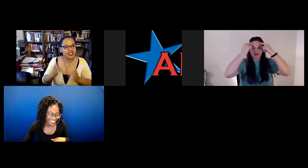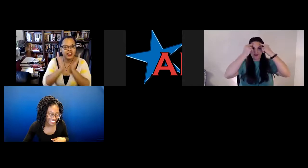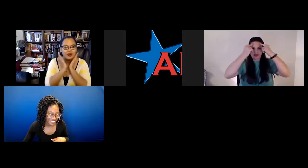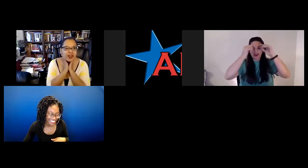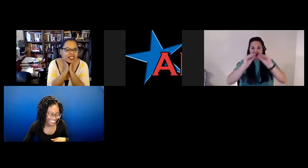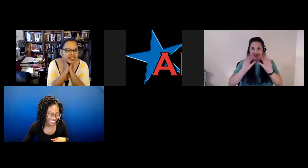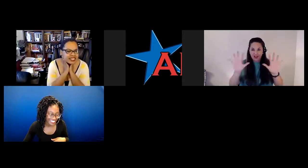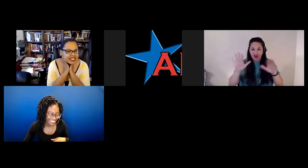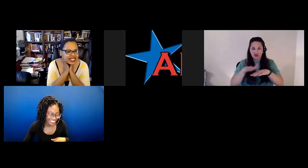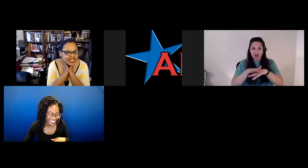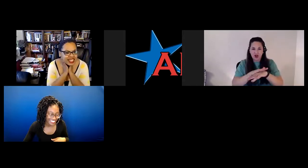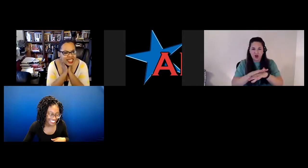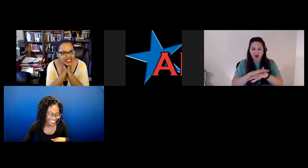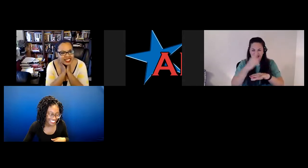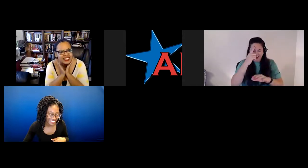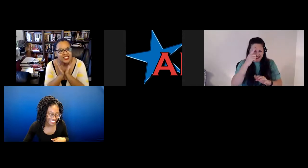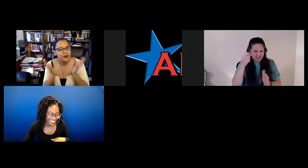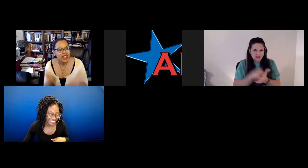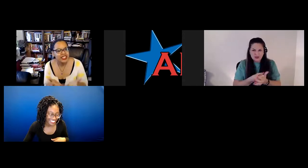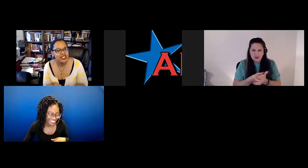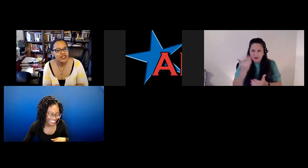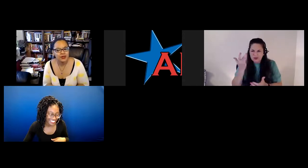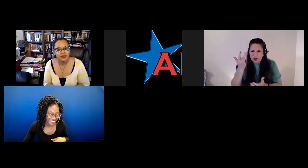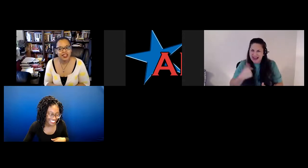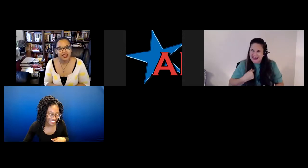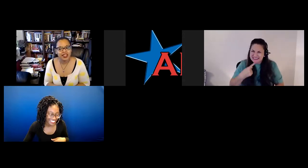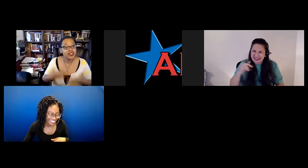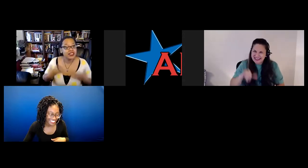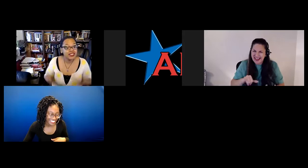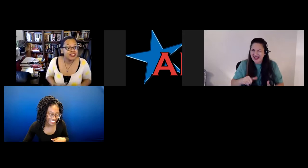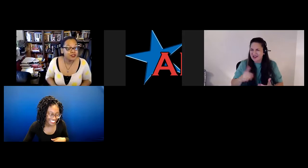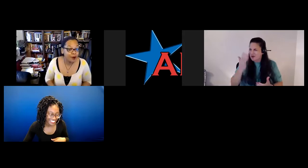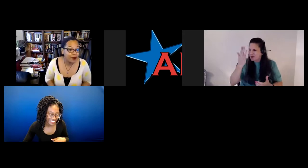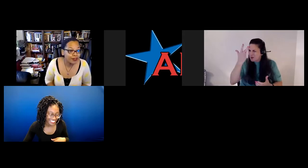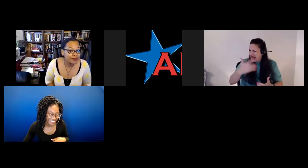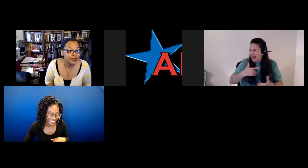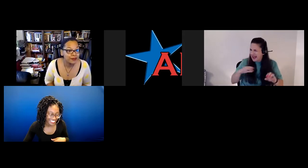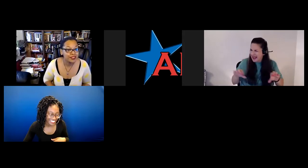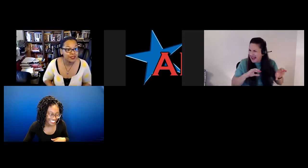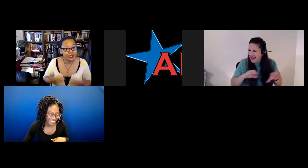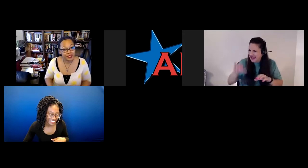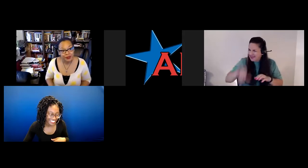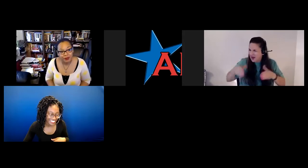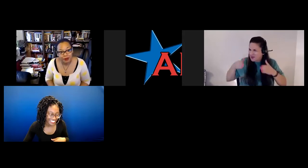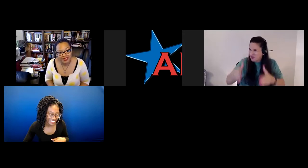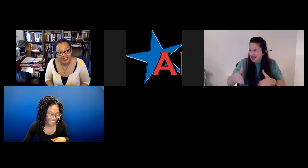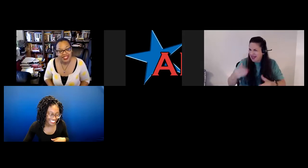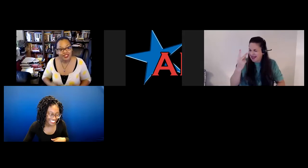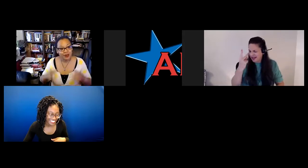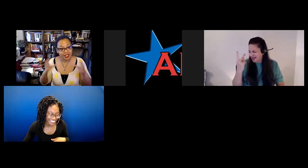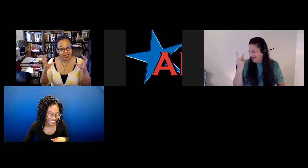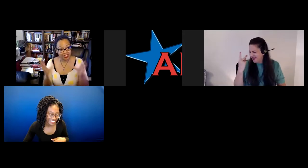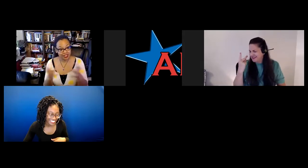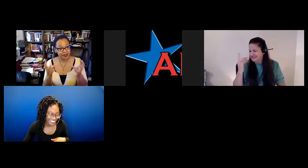you're like, why did I say that? Why did I do that? This is part of what it means to be human.